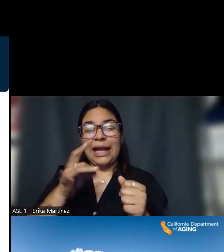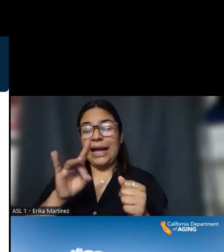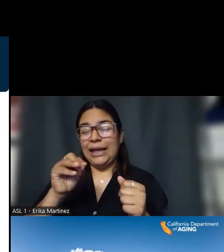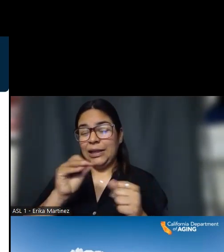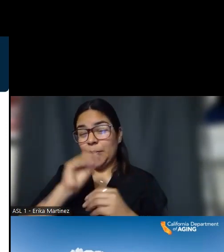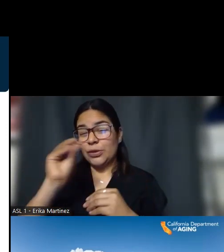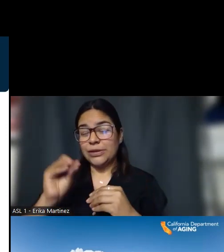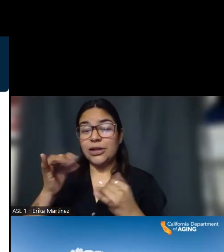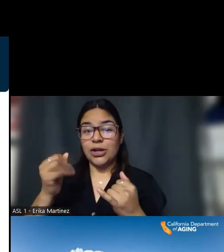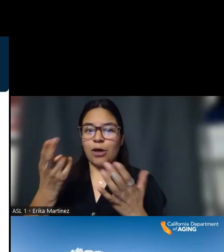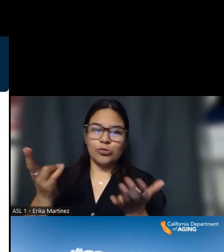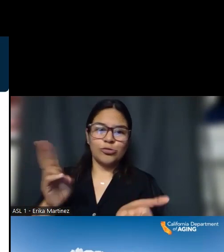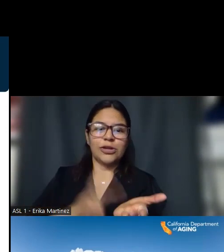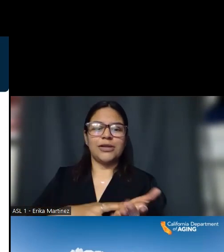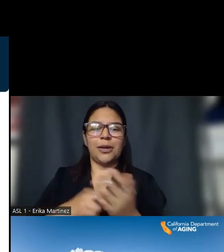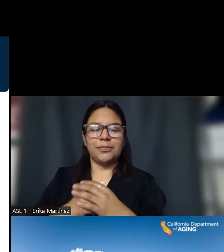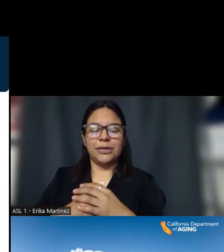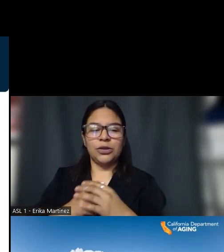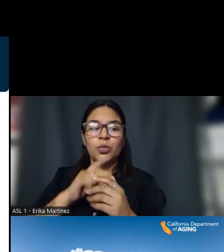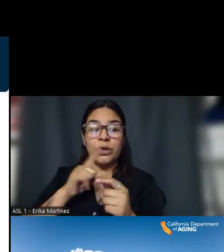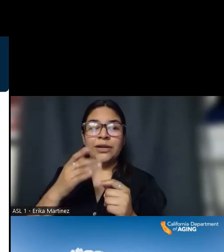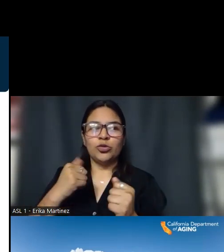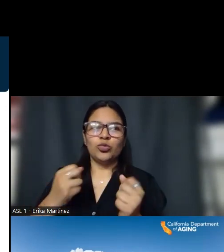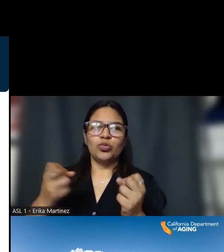and to be able to make referrals and to submit data.